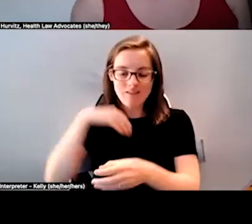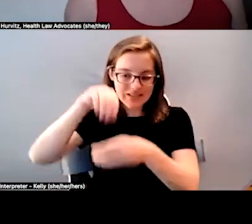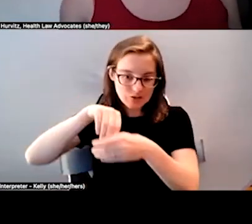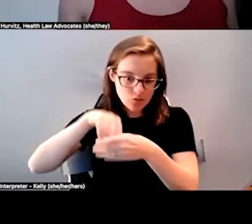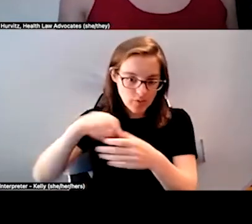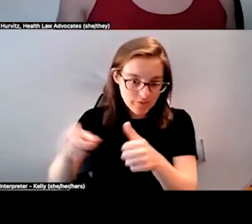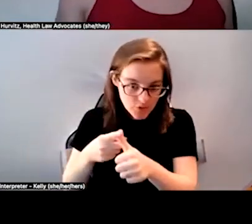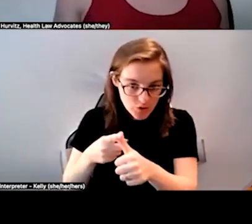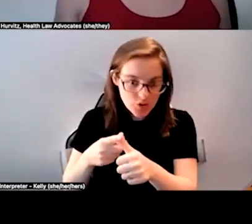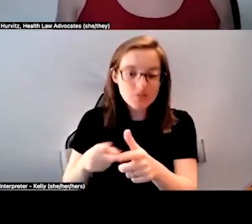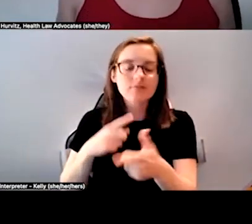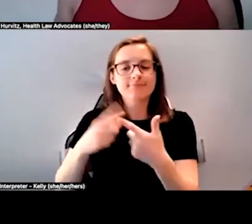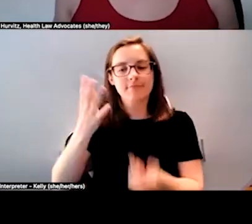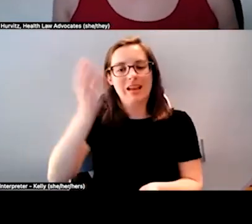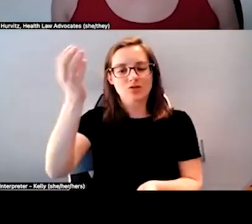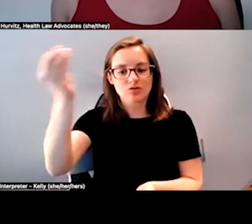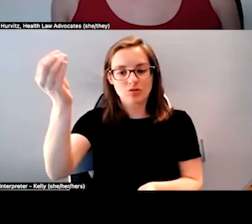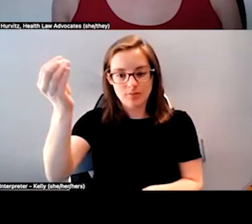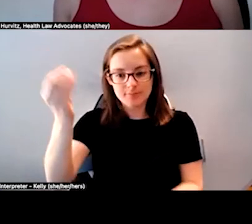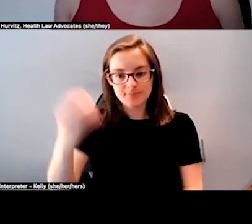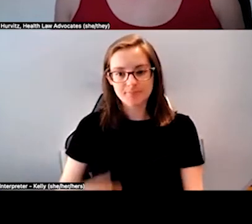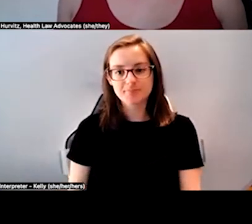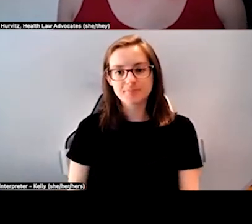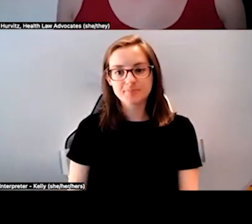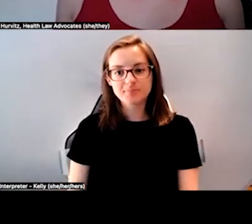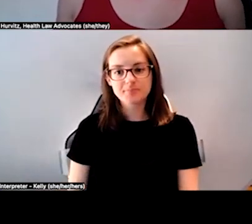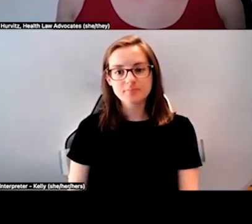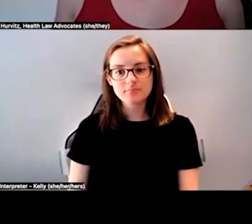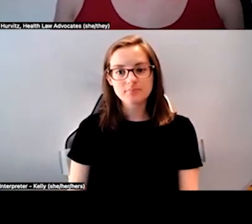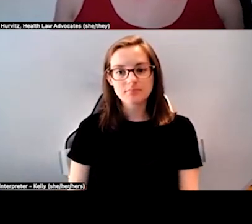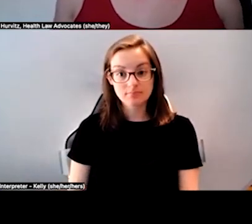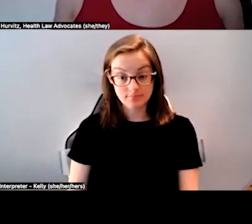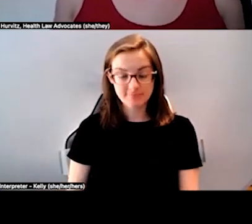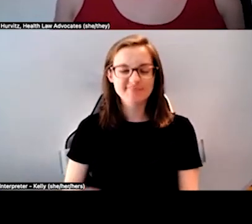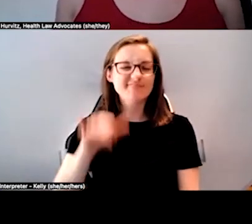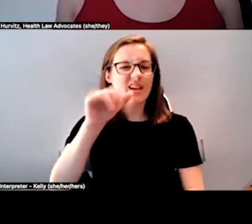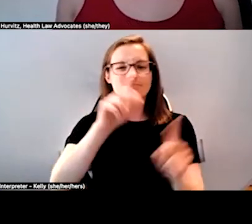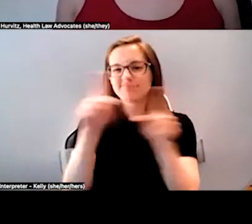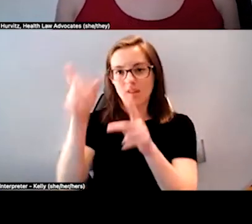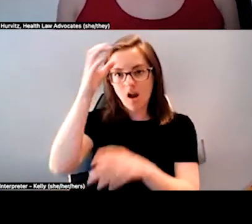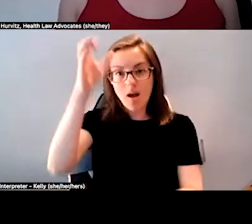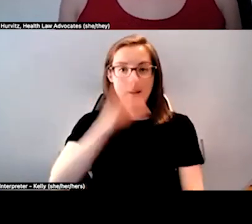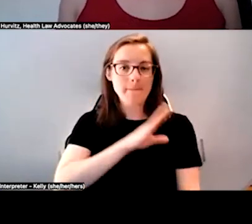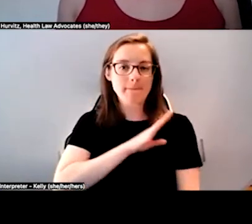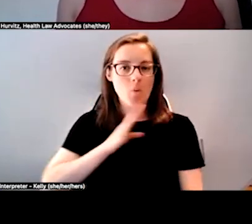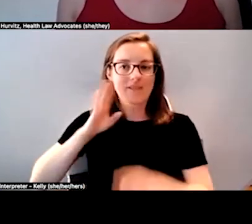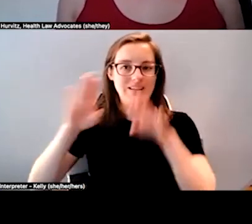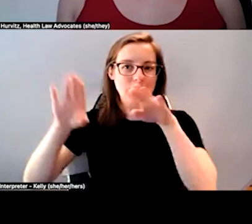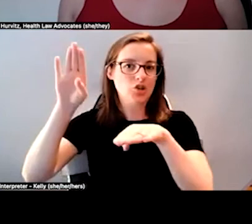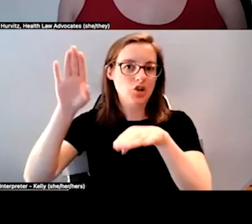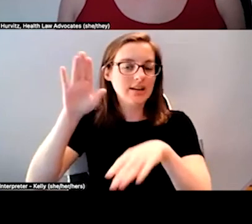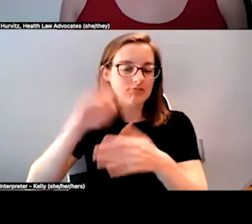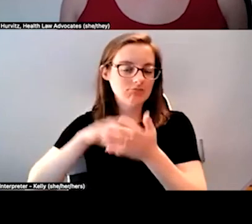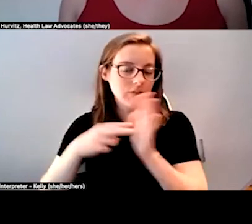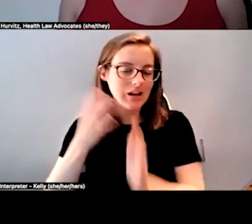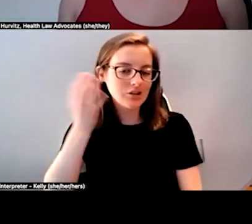And just like for Mass Health, the external review will be before the Board of Hearings. Okay, so that's a sort of broad overview of what it looks like